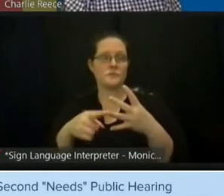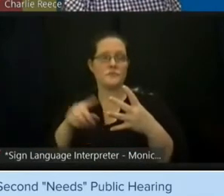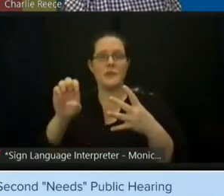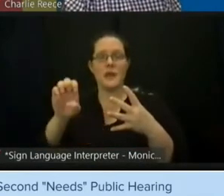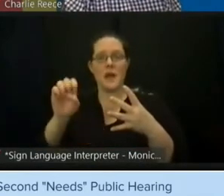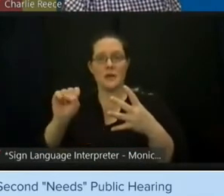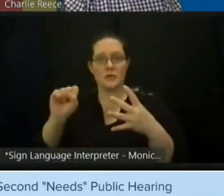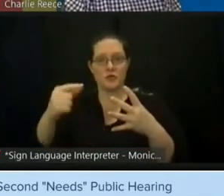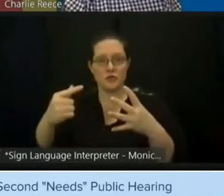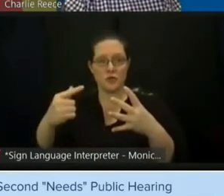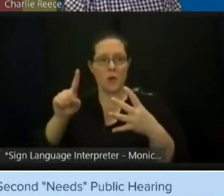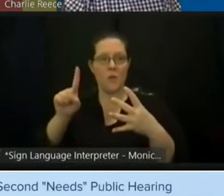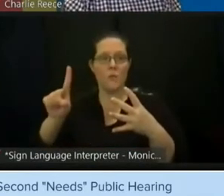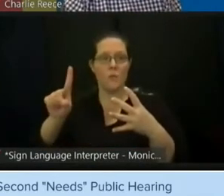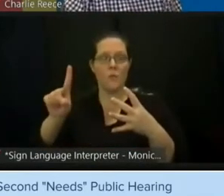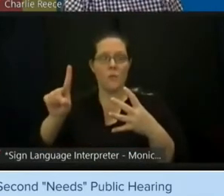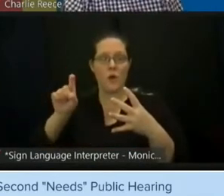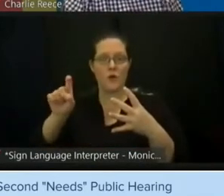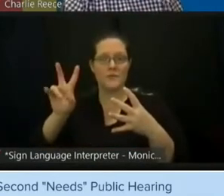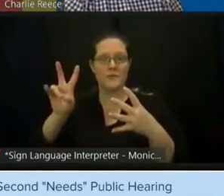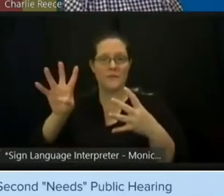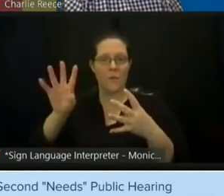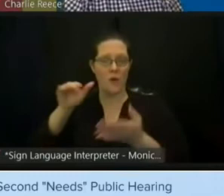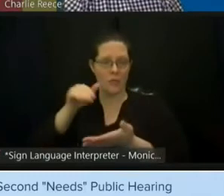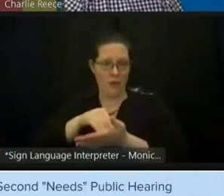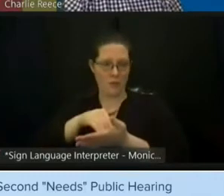$174,000 in ESG funds, and